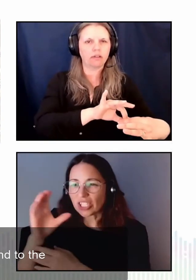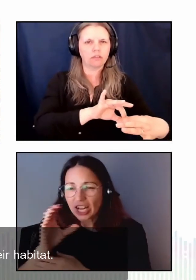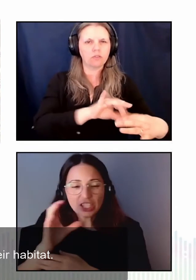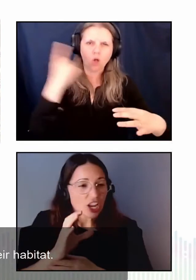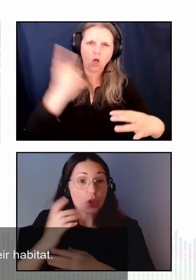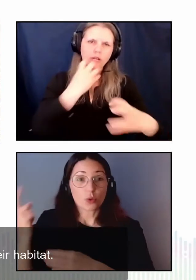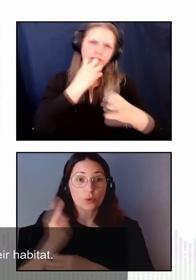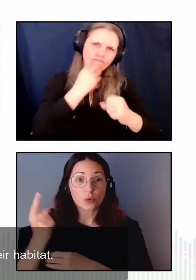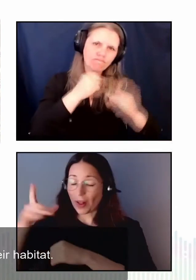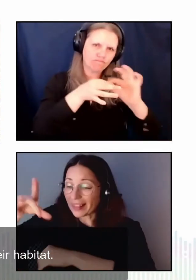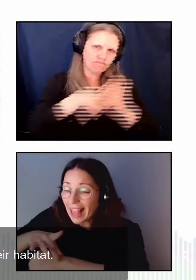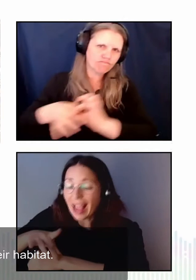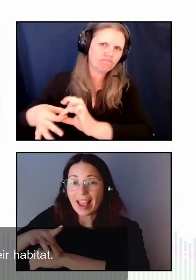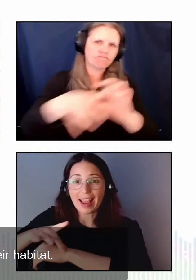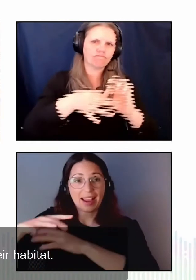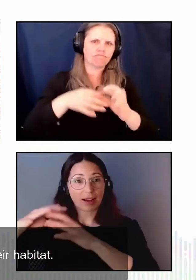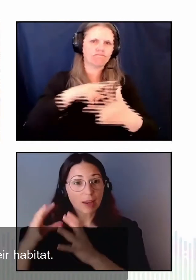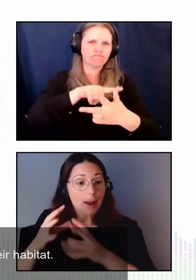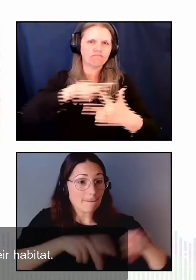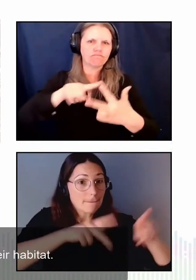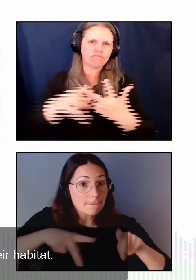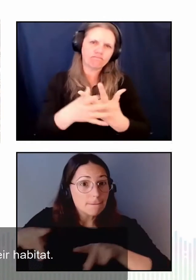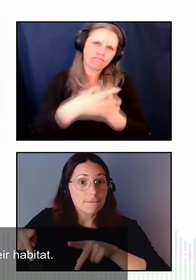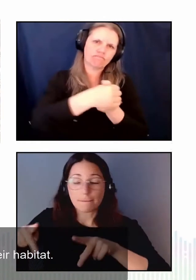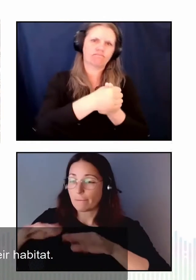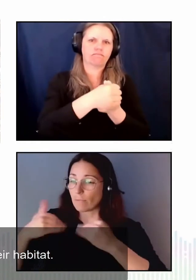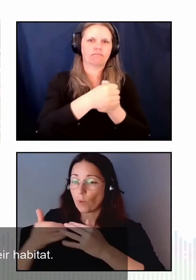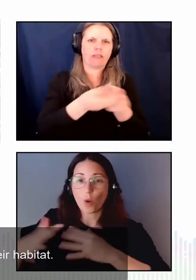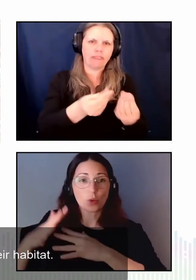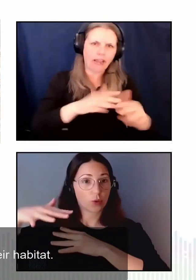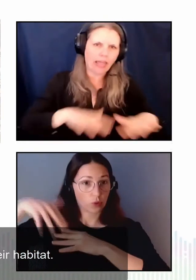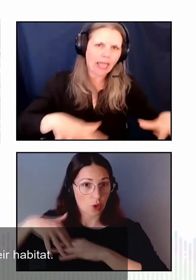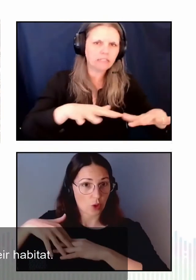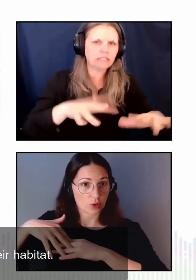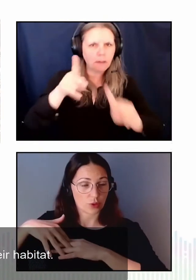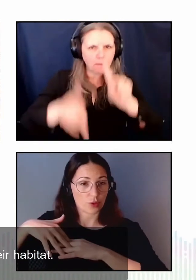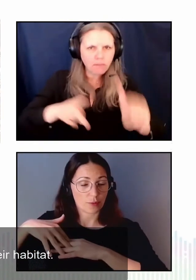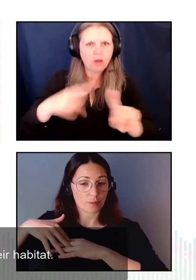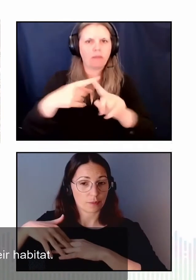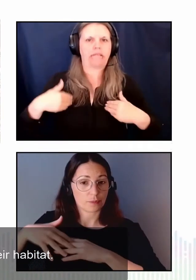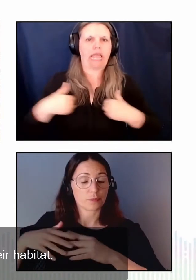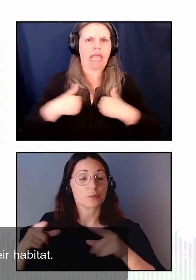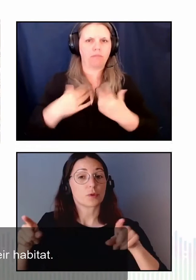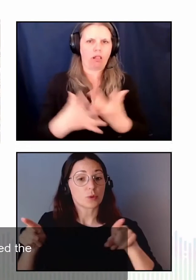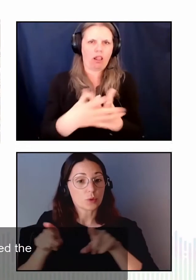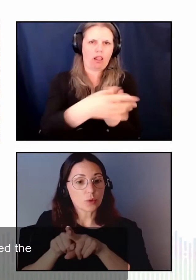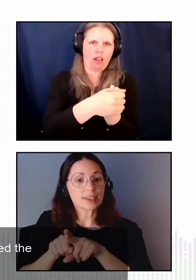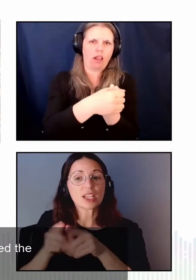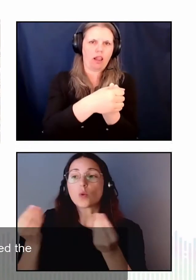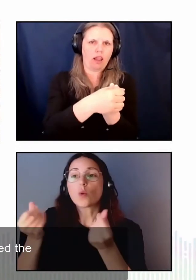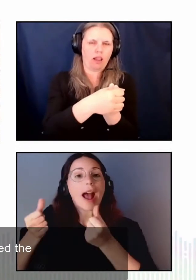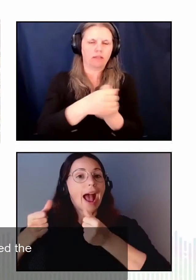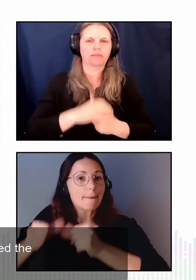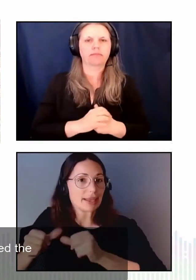Indigenous, the animals indigenous to that area and their habitat. You know,